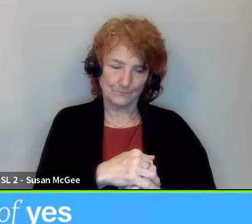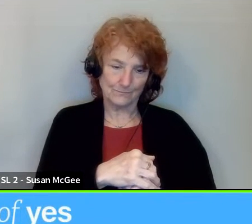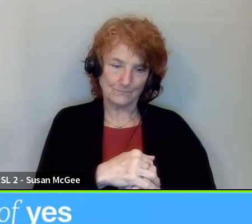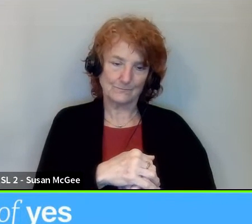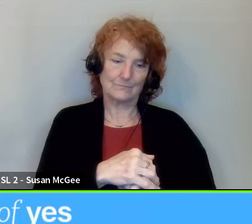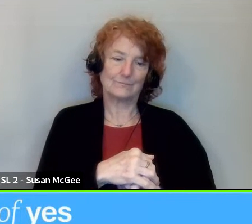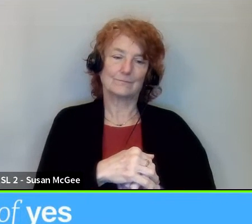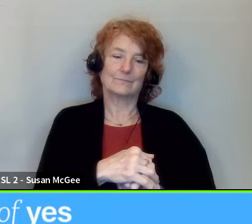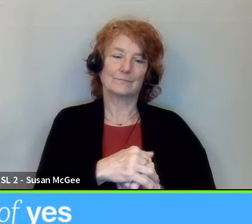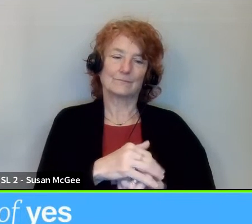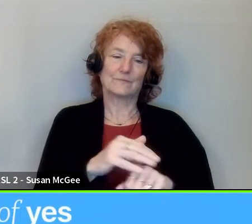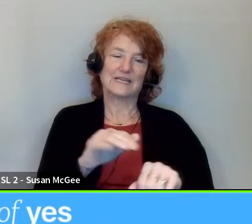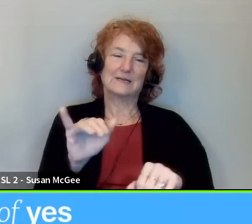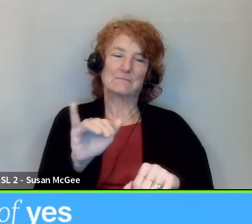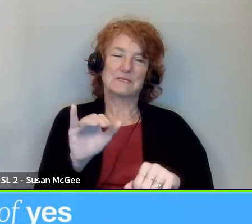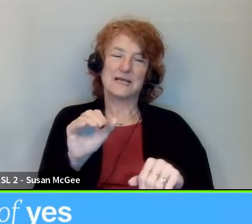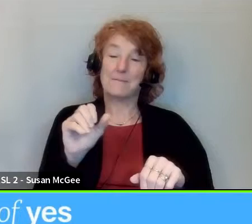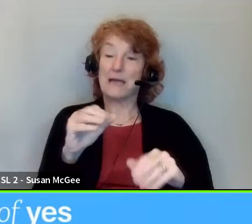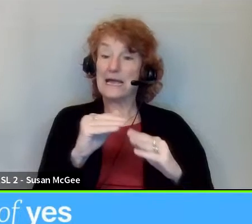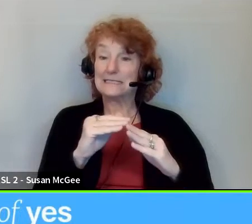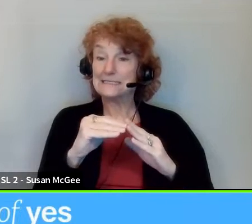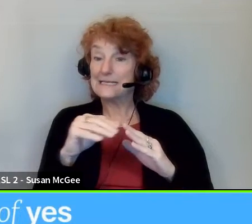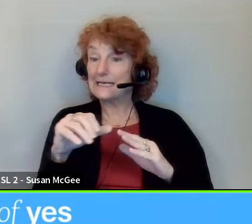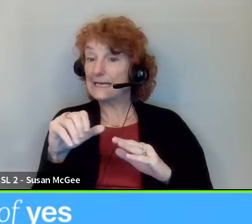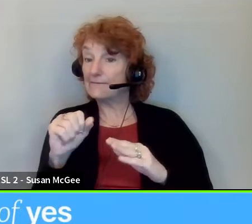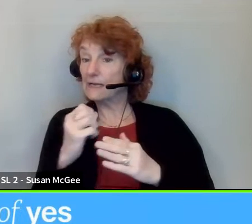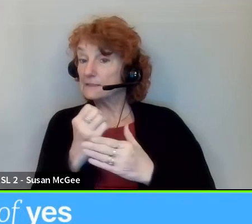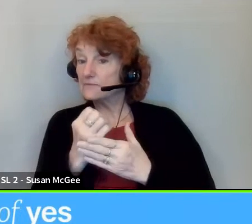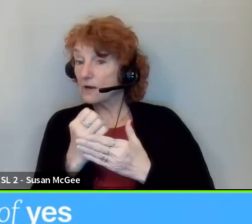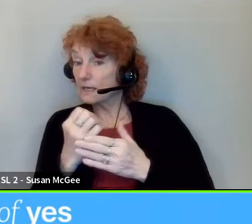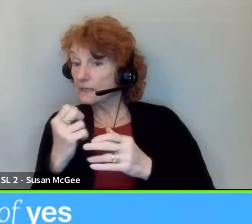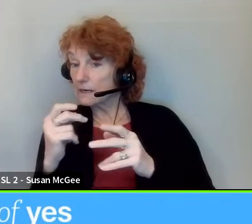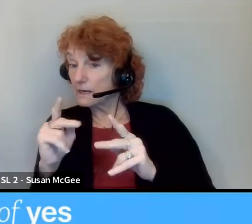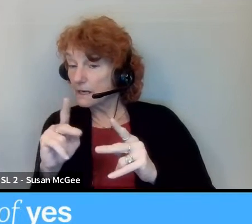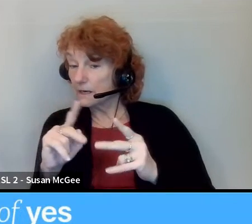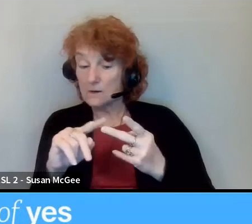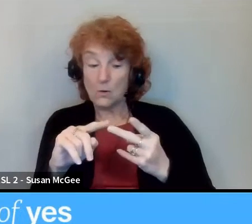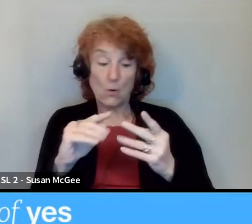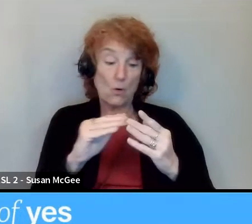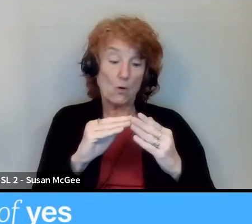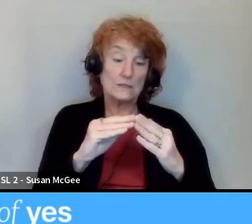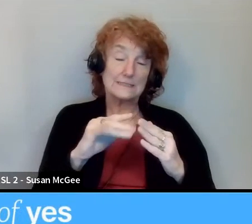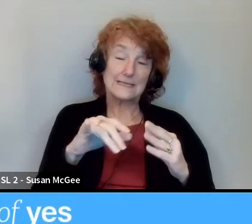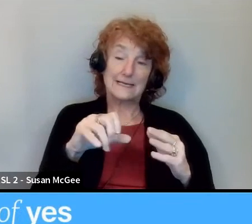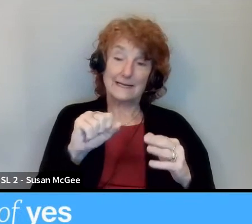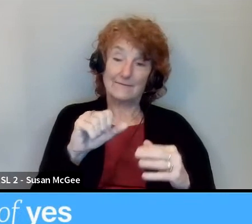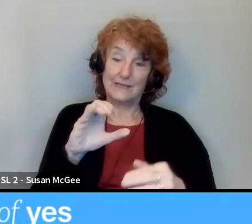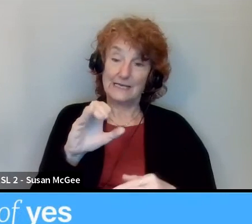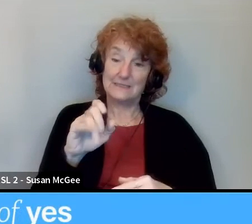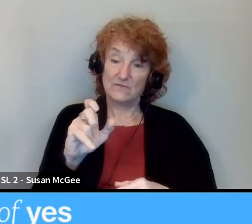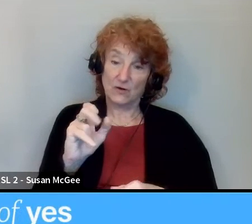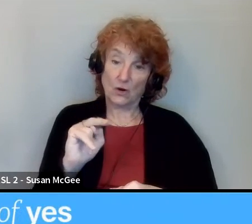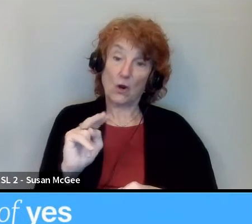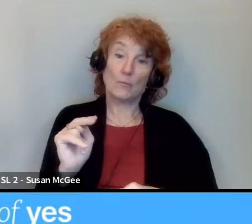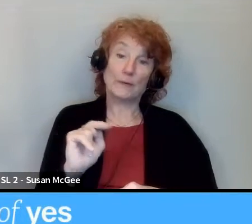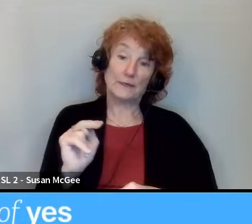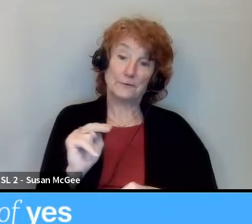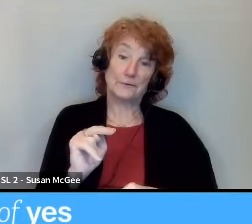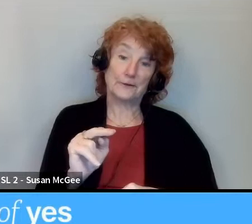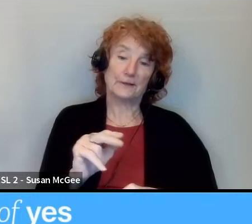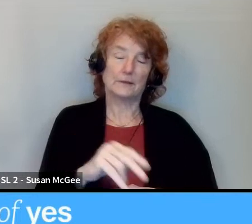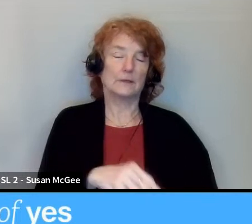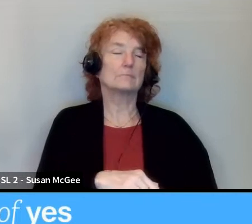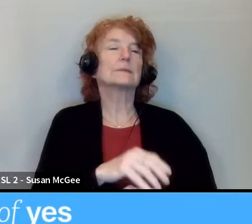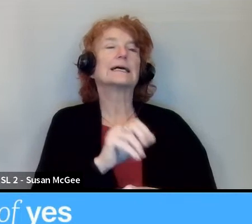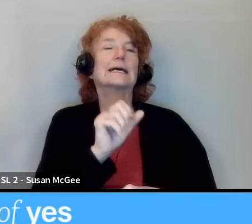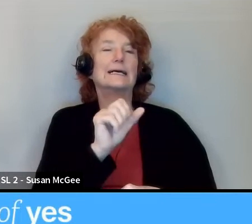of Yes for Economic Opportunity and City of Yes for Carbon Neutrality did. Yeah, and the meat, the crux of a